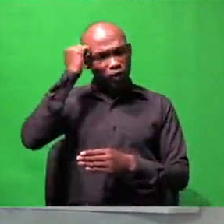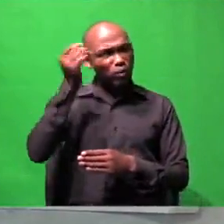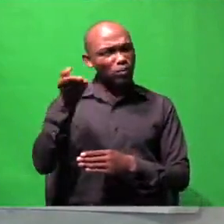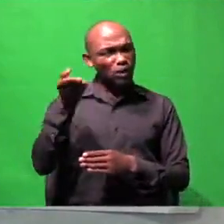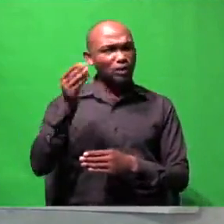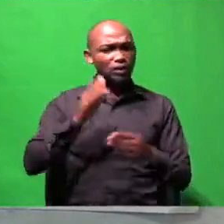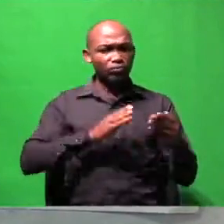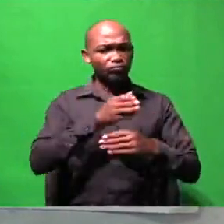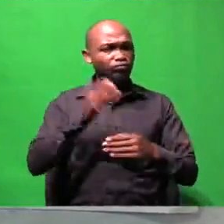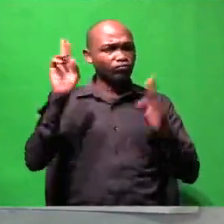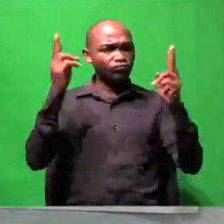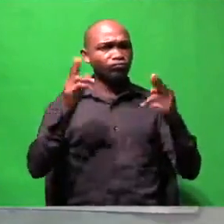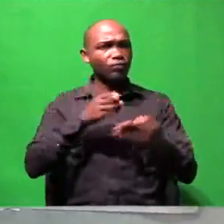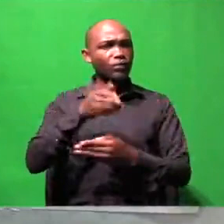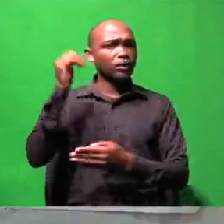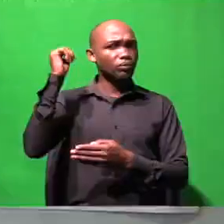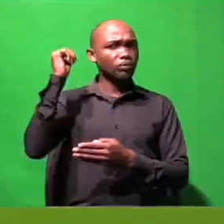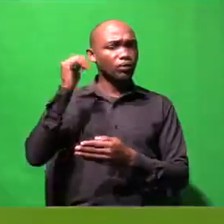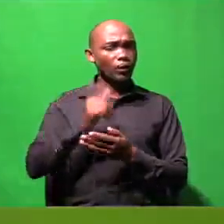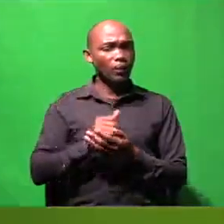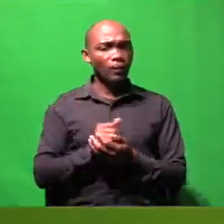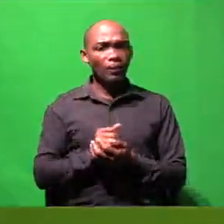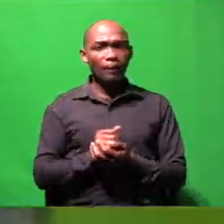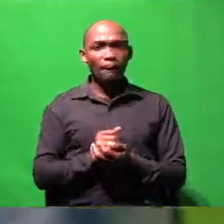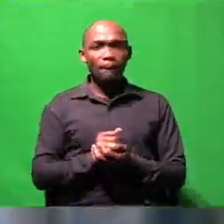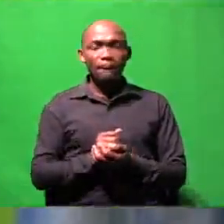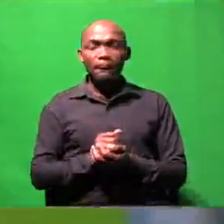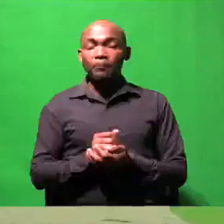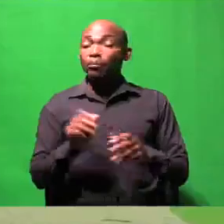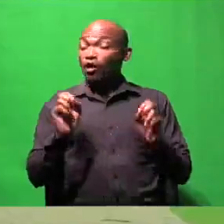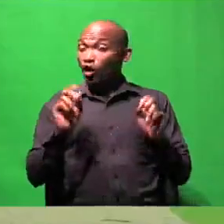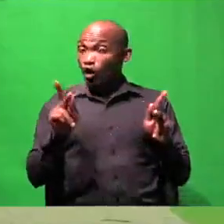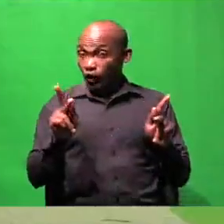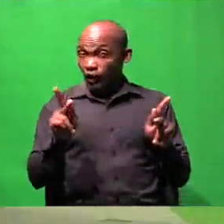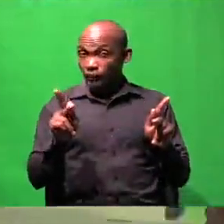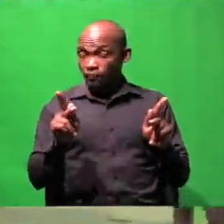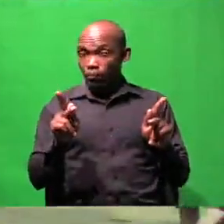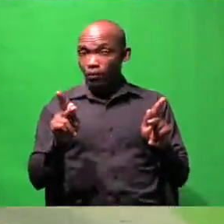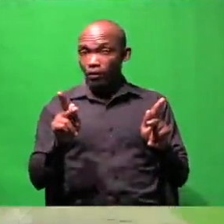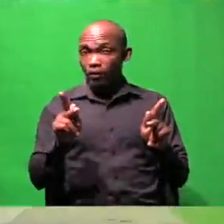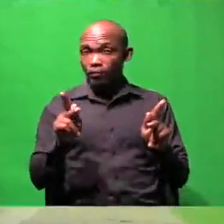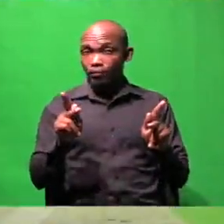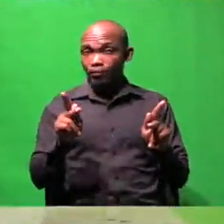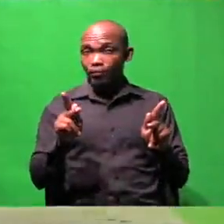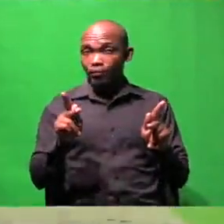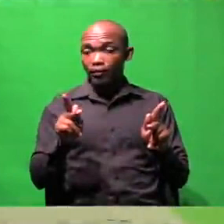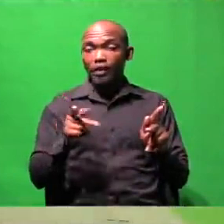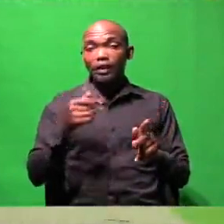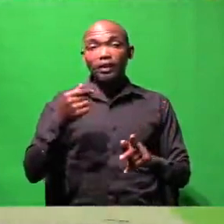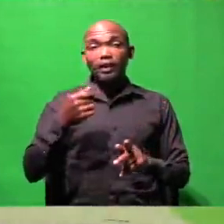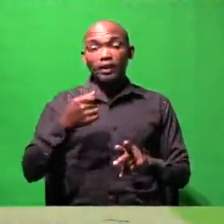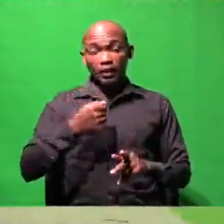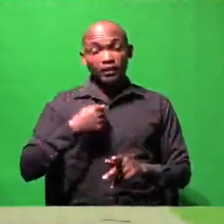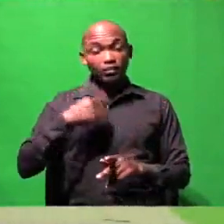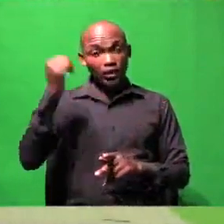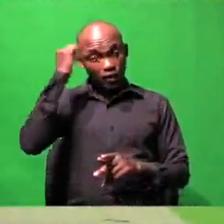Do you remember them? Okay. So let me remind you, these